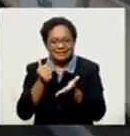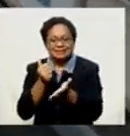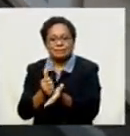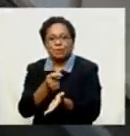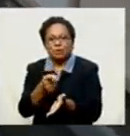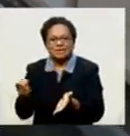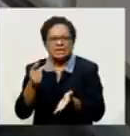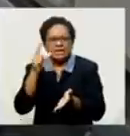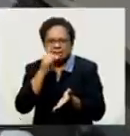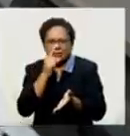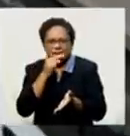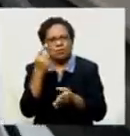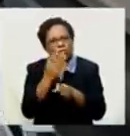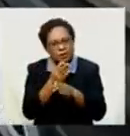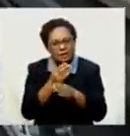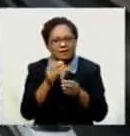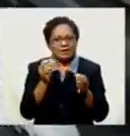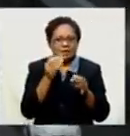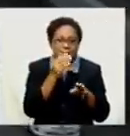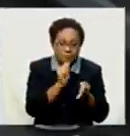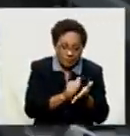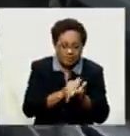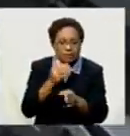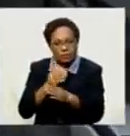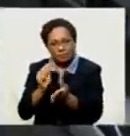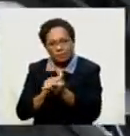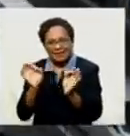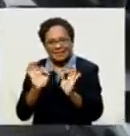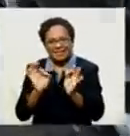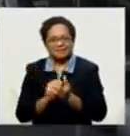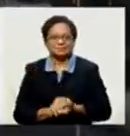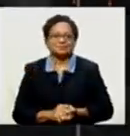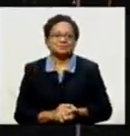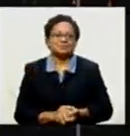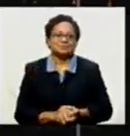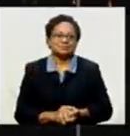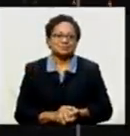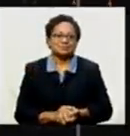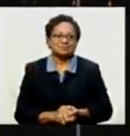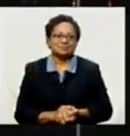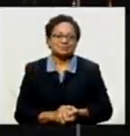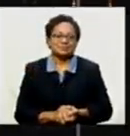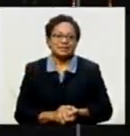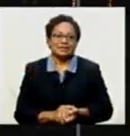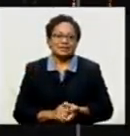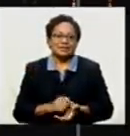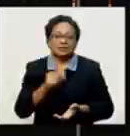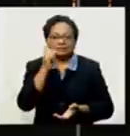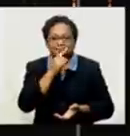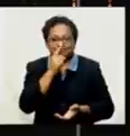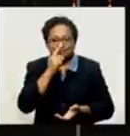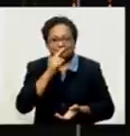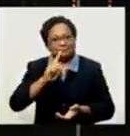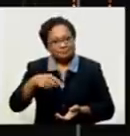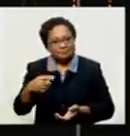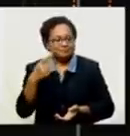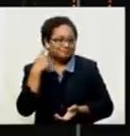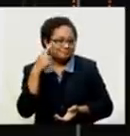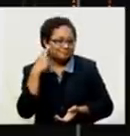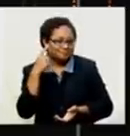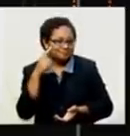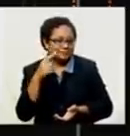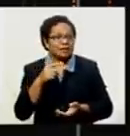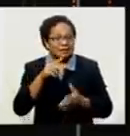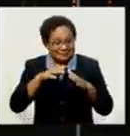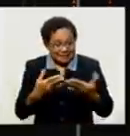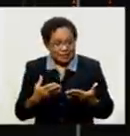and formal sectors. Koroi Tandulala, FBC News. People found breaching isolation protocols have been